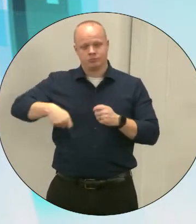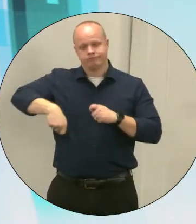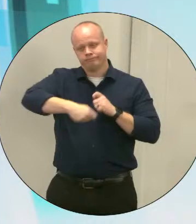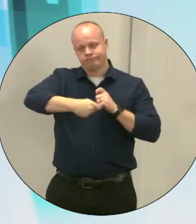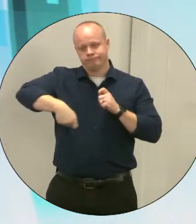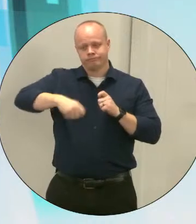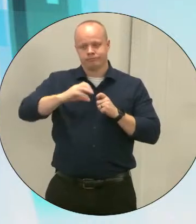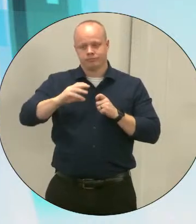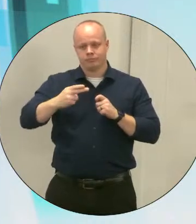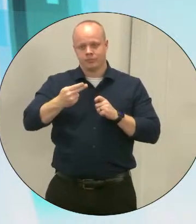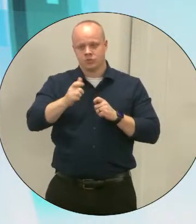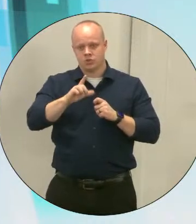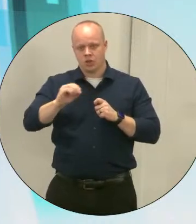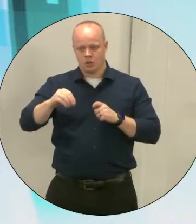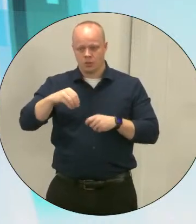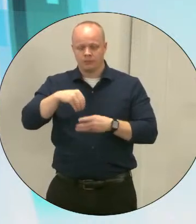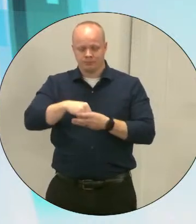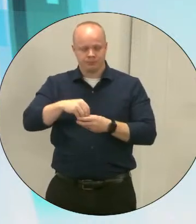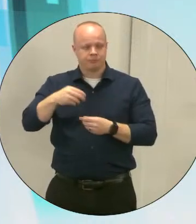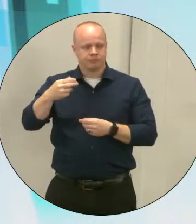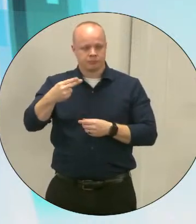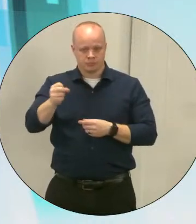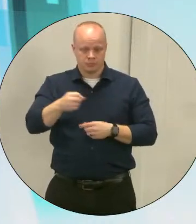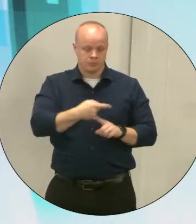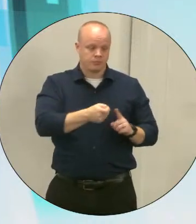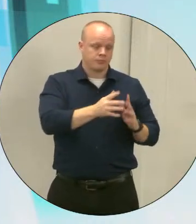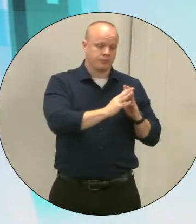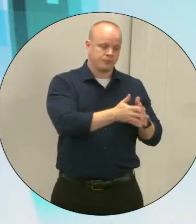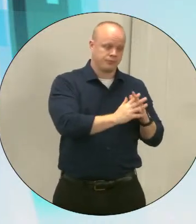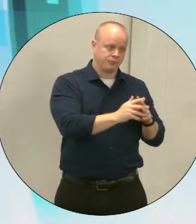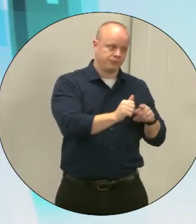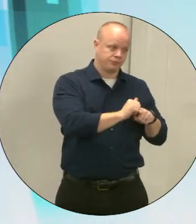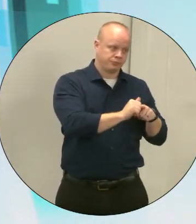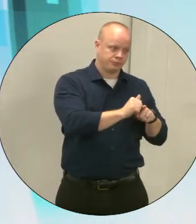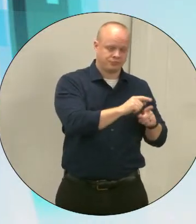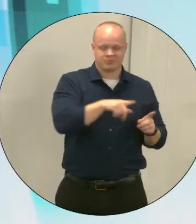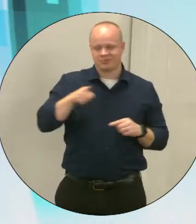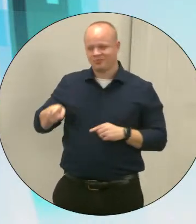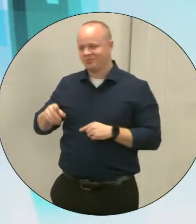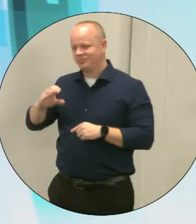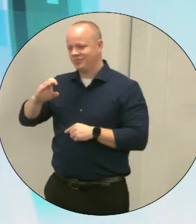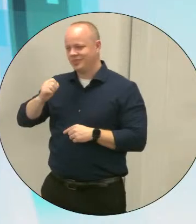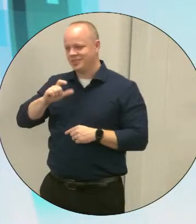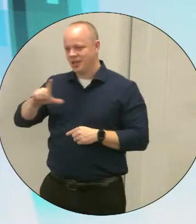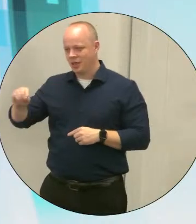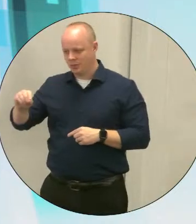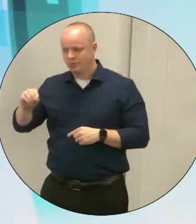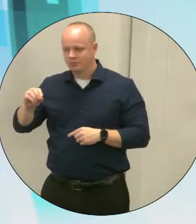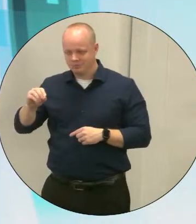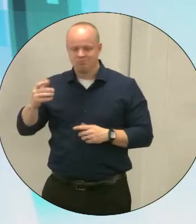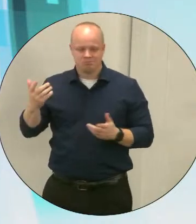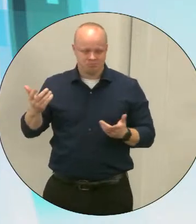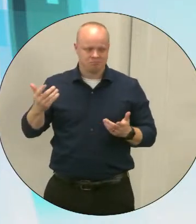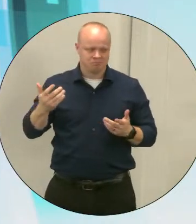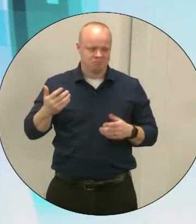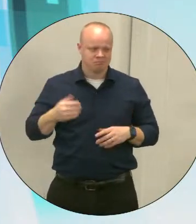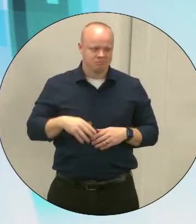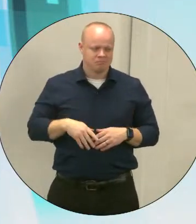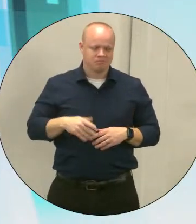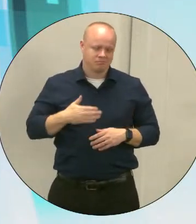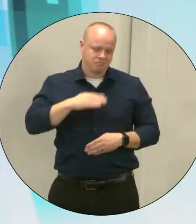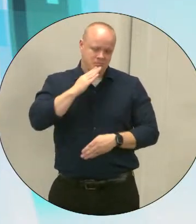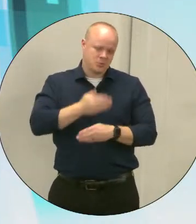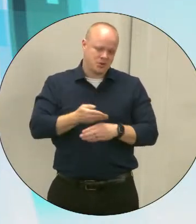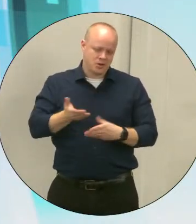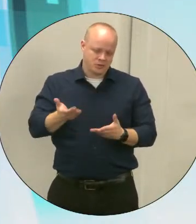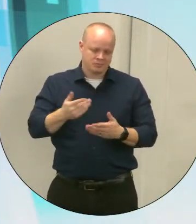school. So she would always go from wrestling practice to practicing her cello. So yeah, I taught my daughters how to